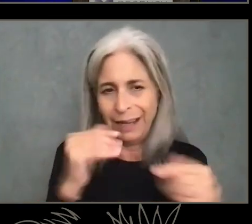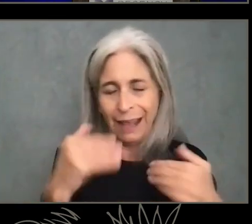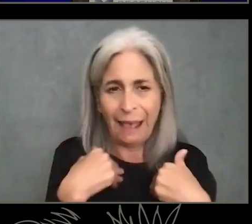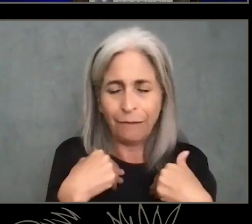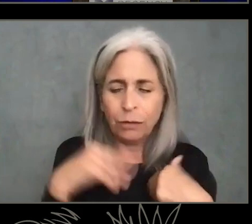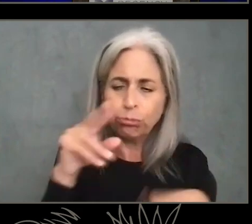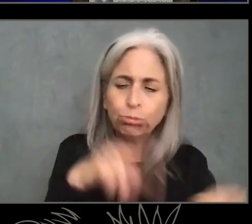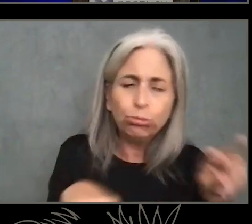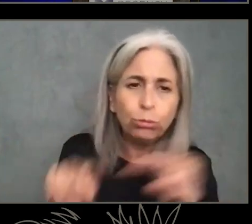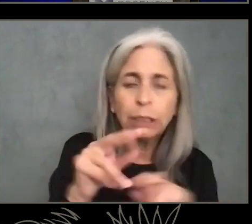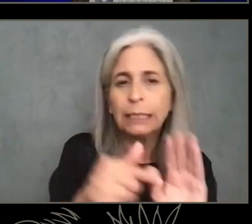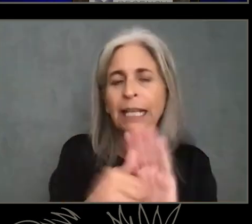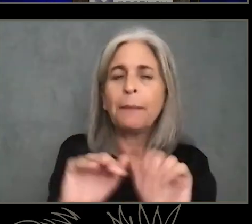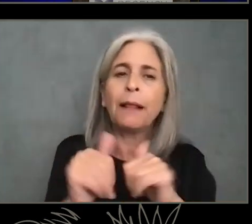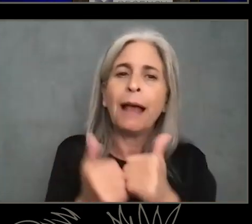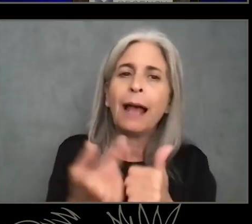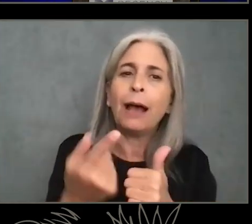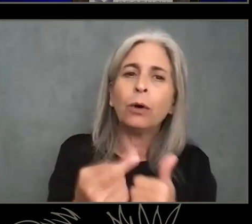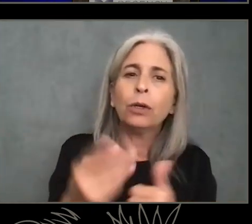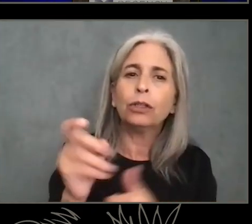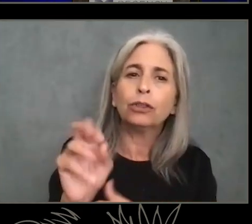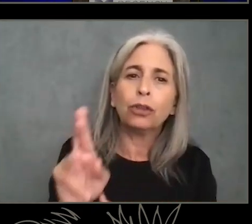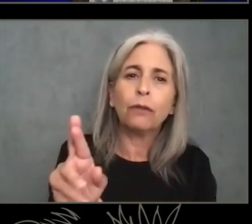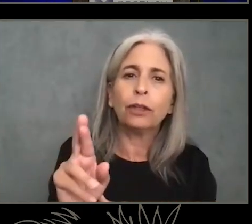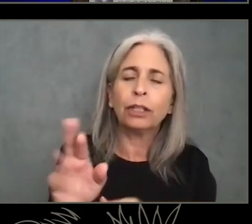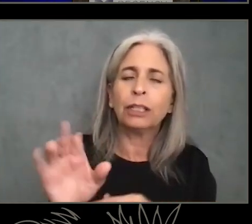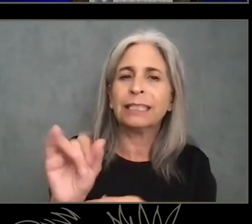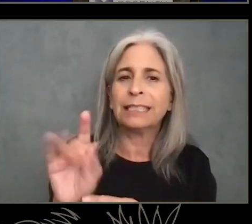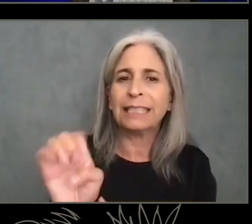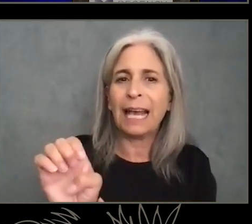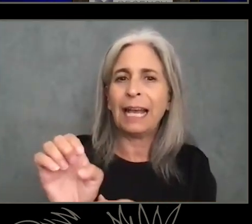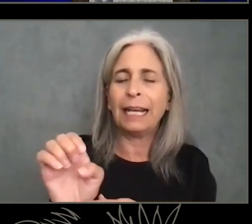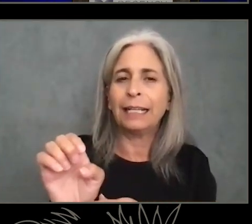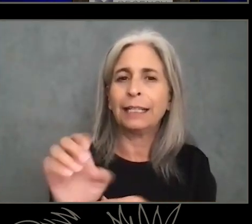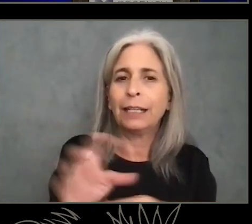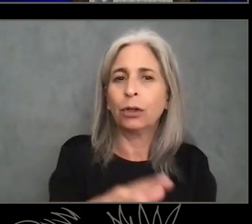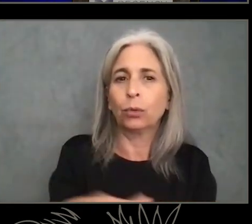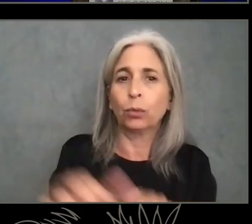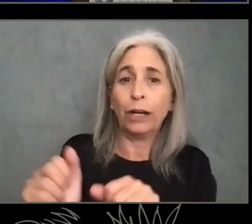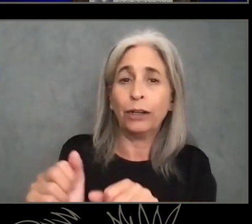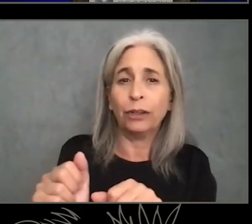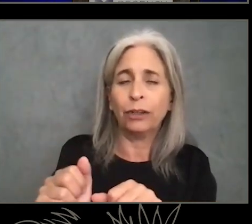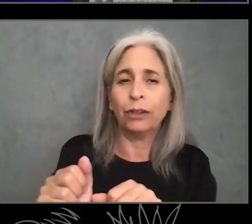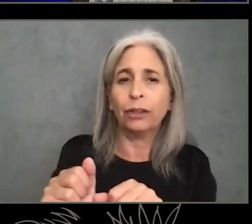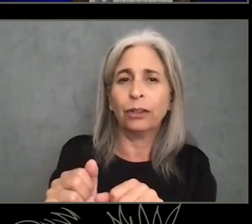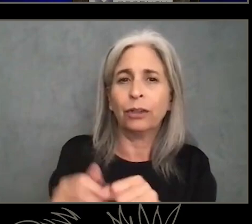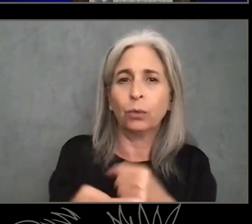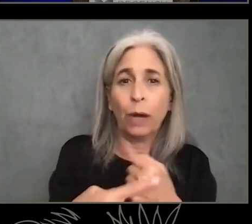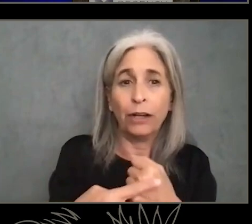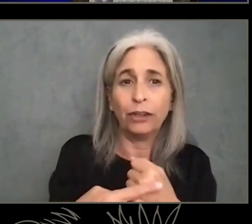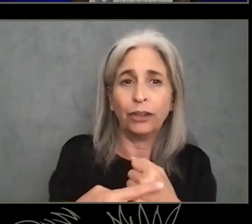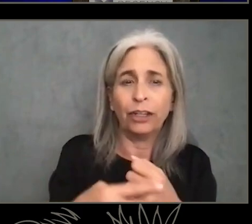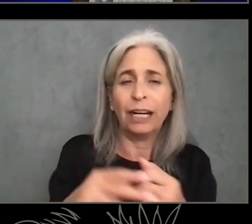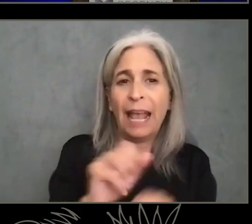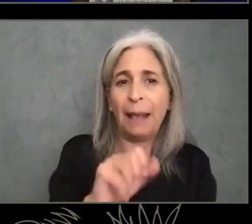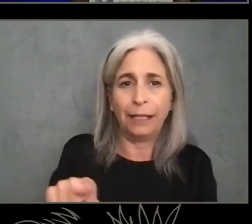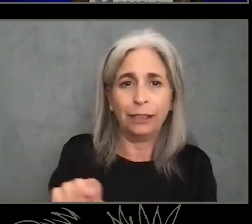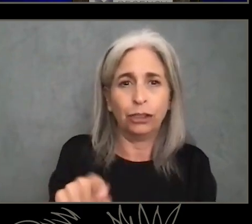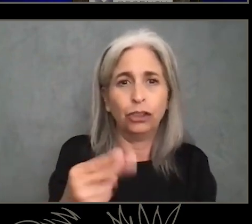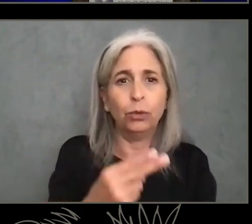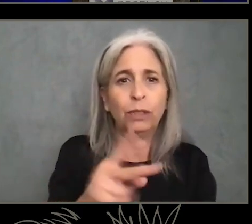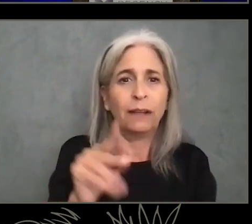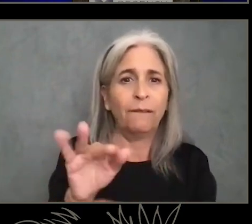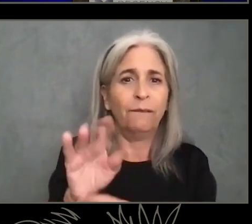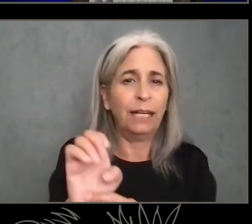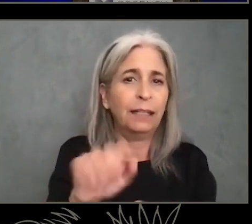So if you look at an example of how you would server-side render an application, just using Vite as the build tool itself, you're still kind